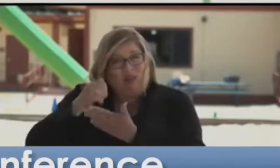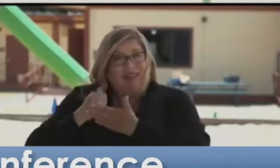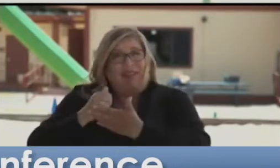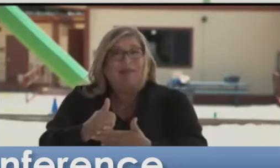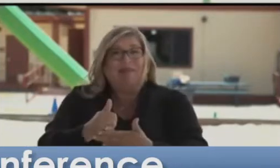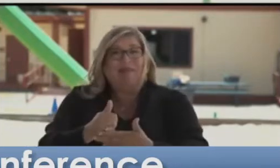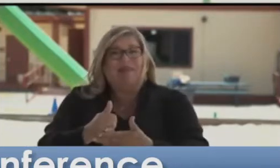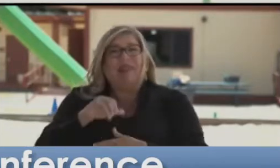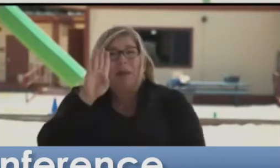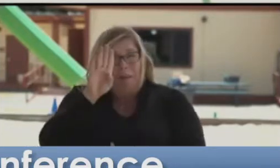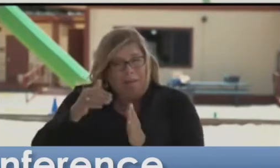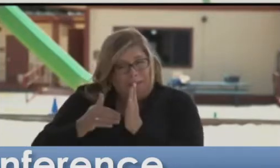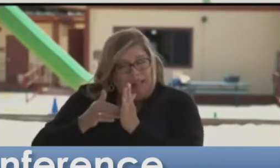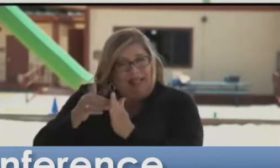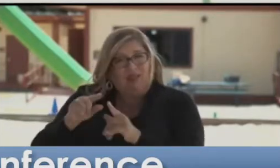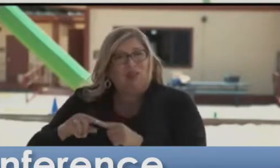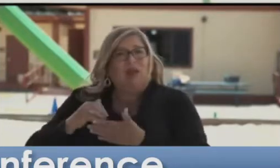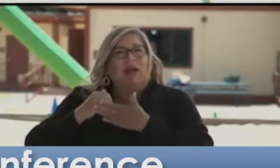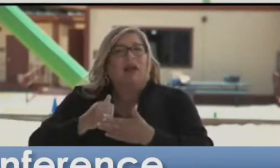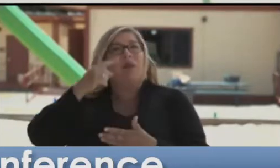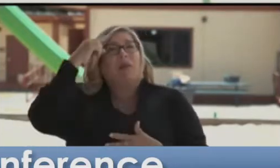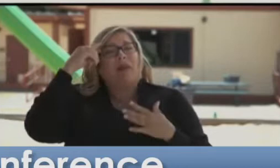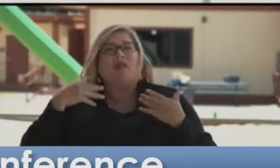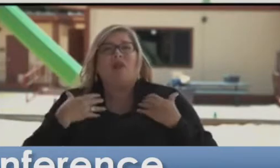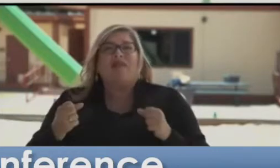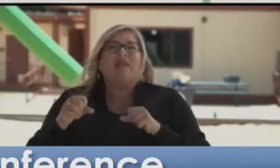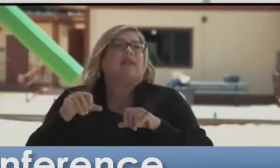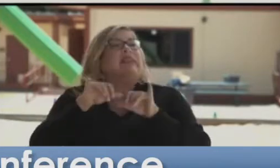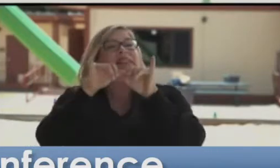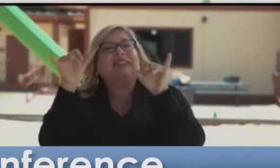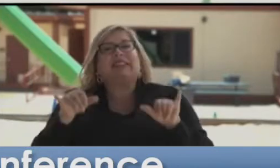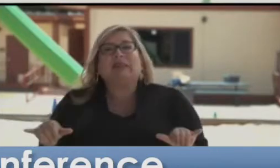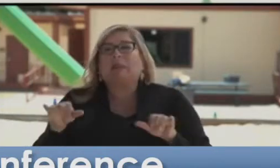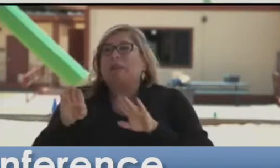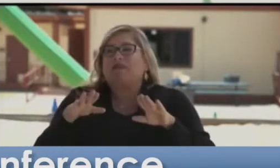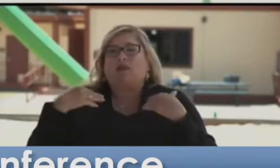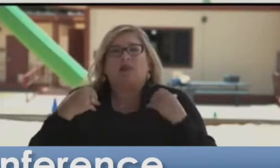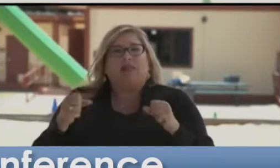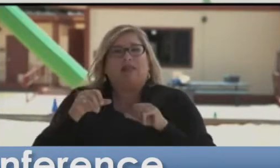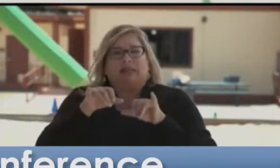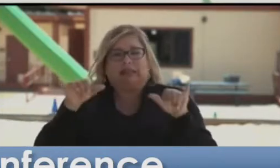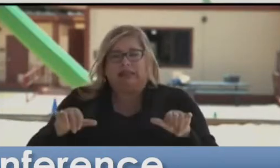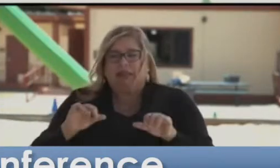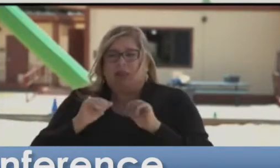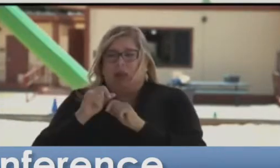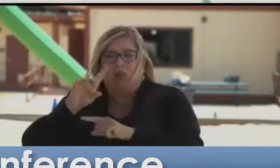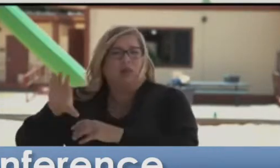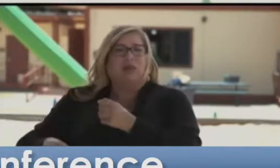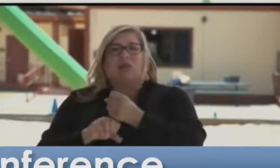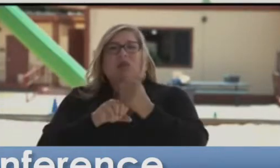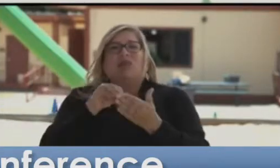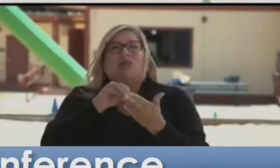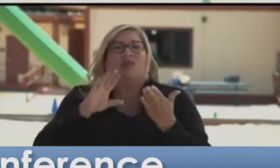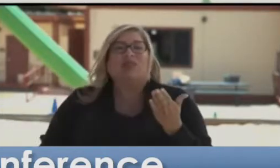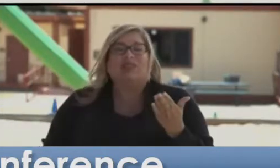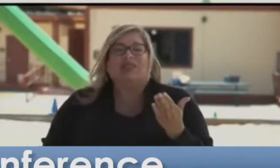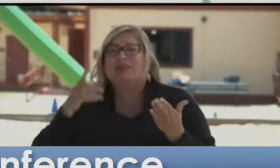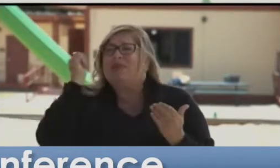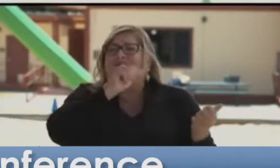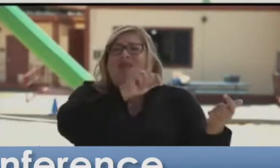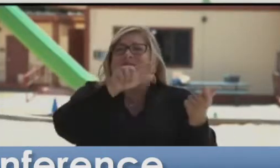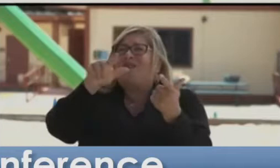help our behavioral health systems do what they can to support our students. All of our systems have been